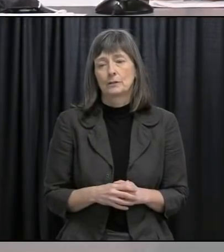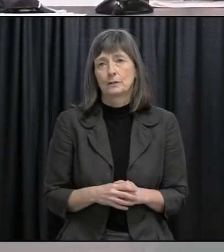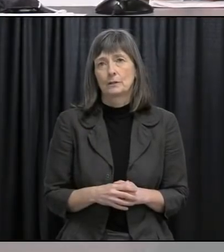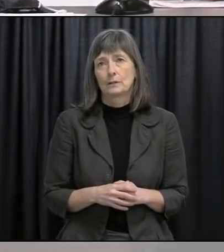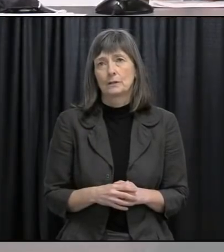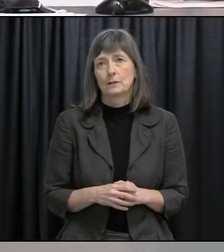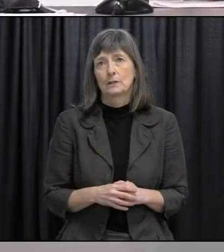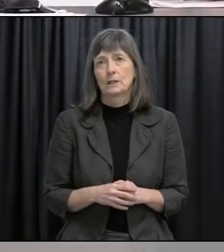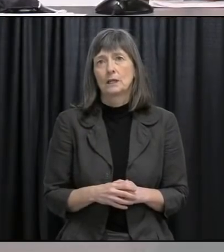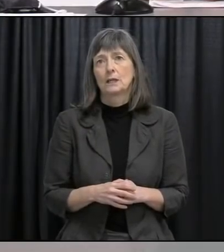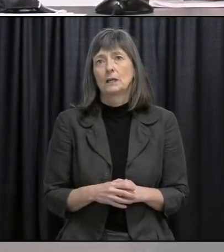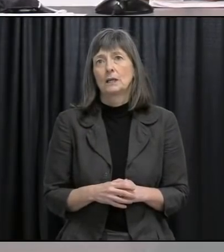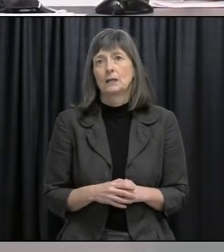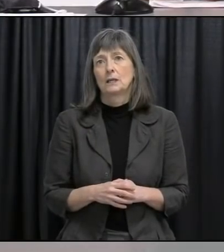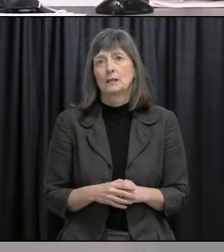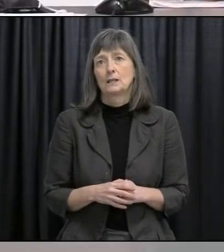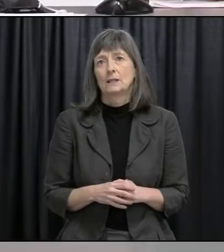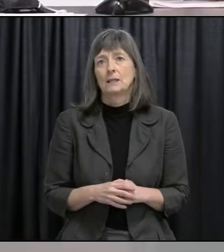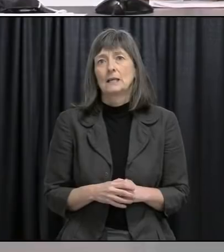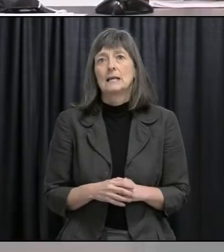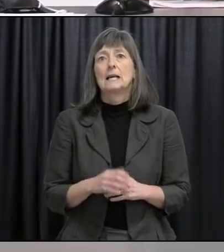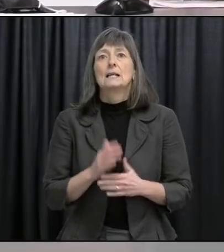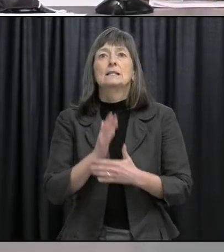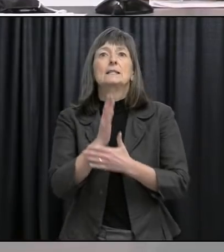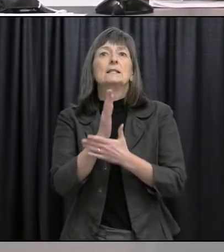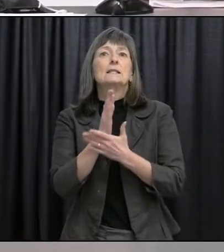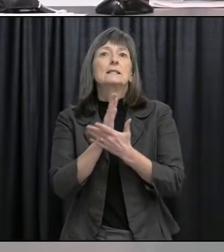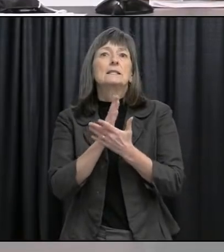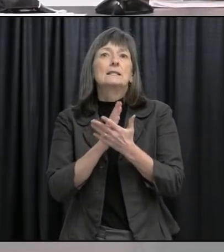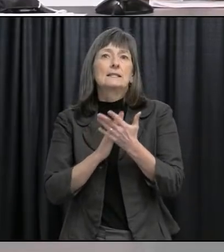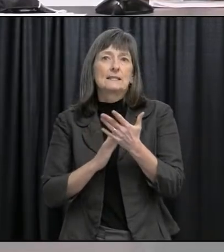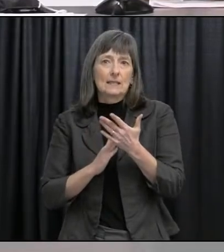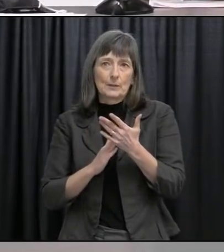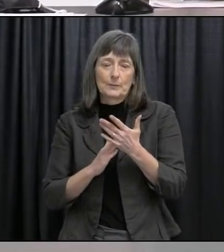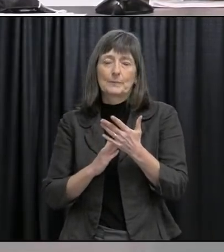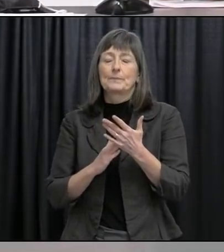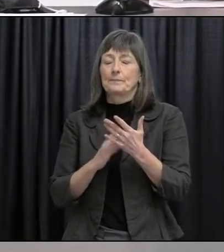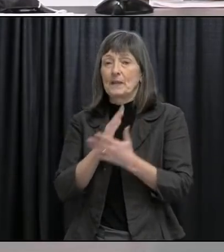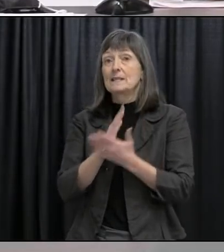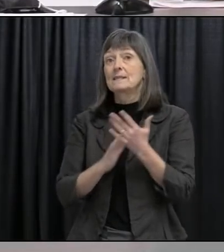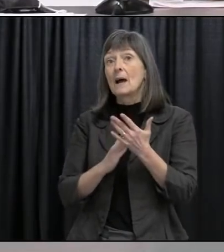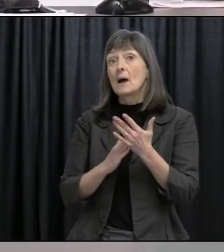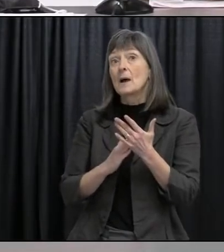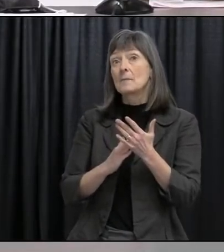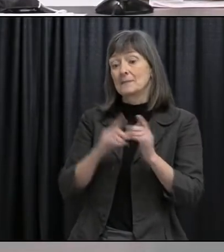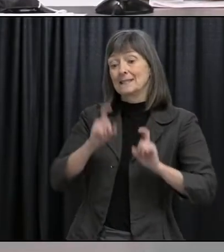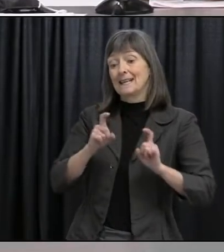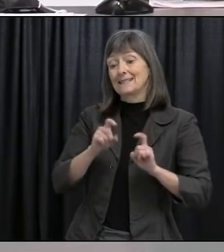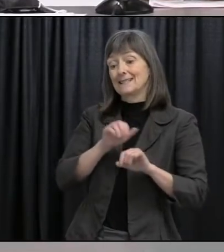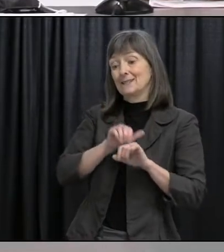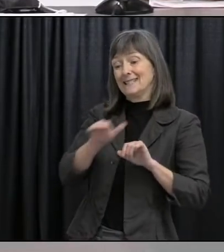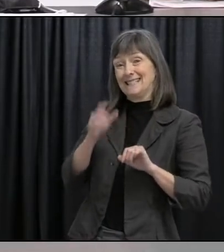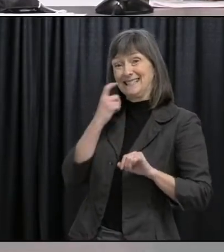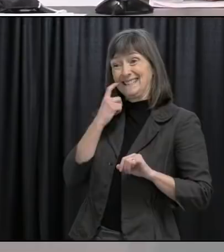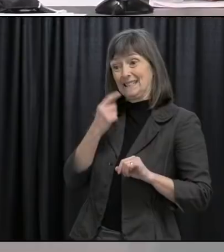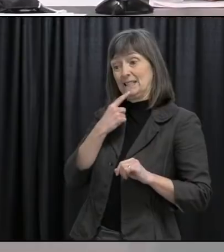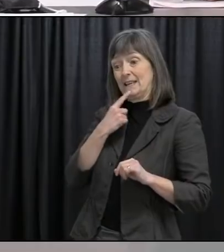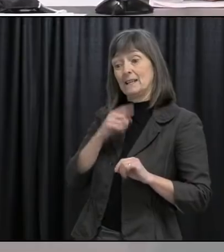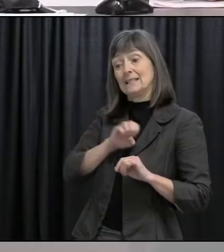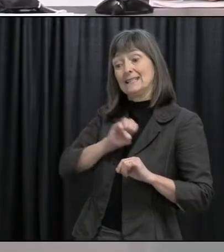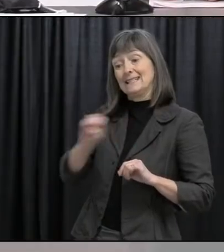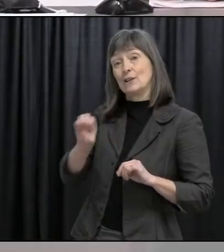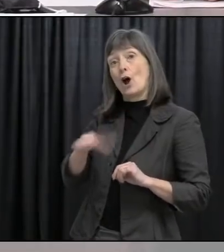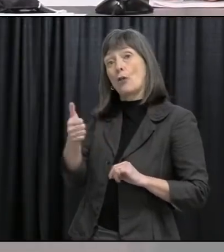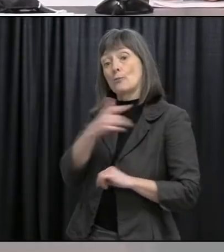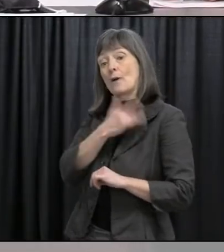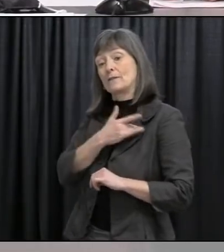testing to the Atlantic lab to be confirmed there. Can you explain to people why this may be adding to the results of them having